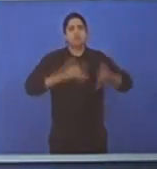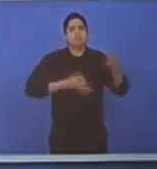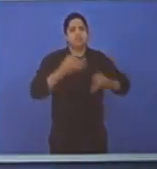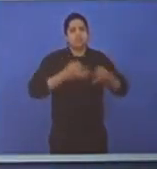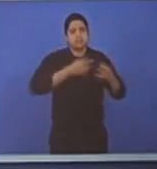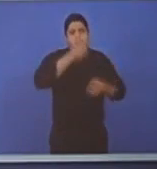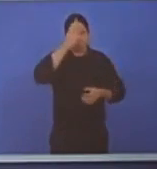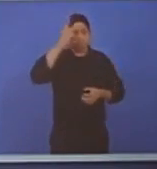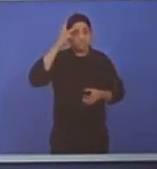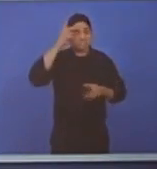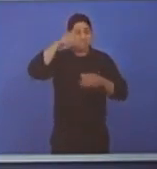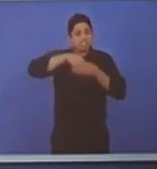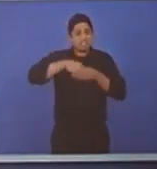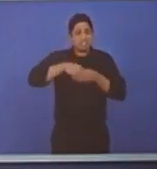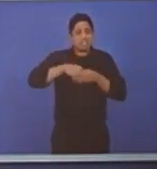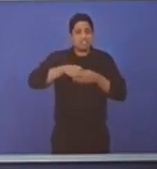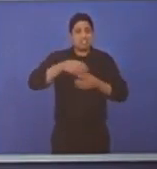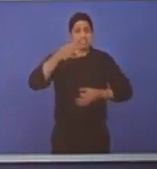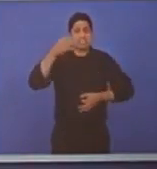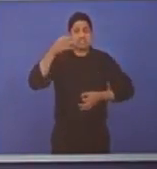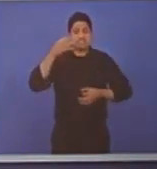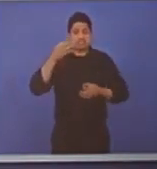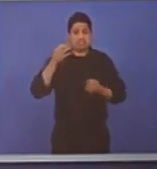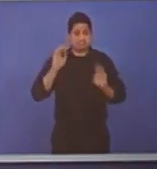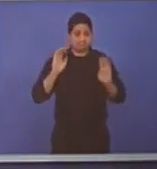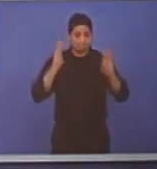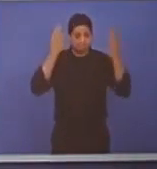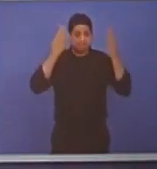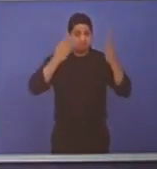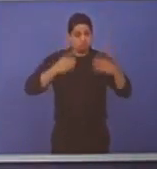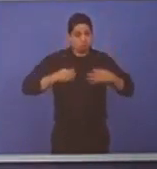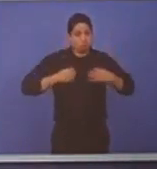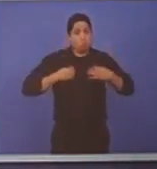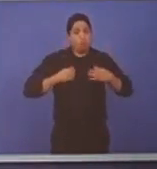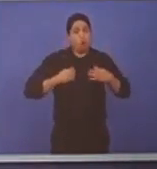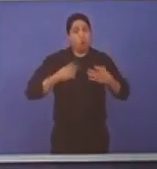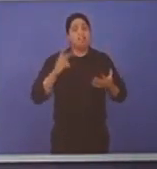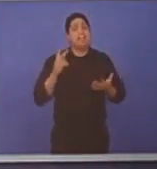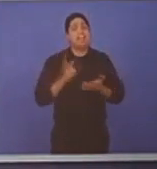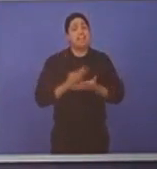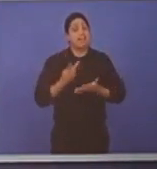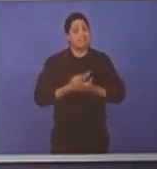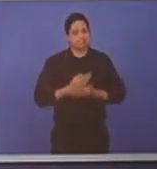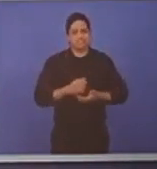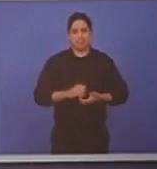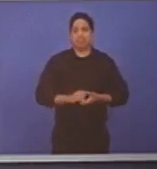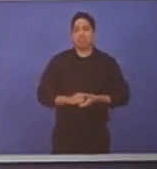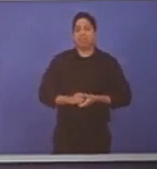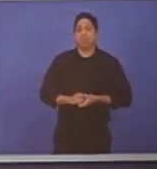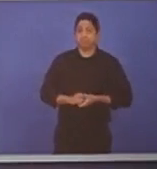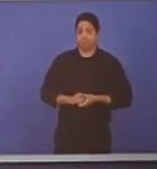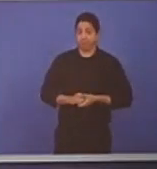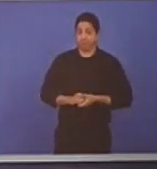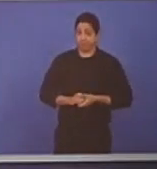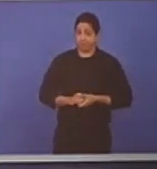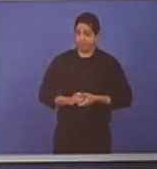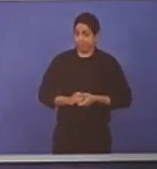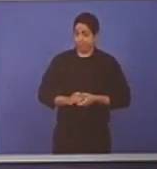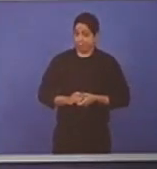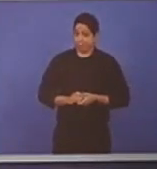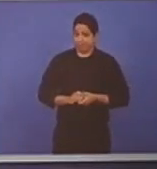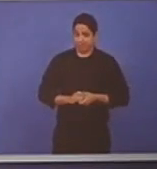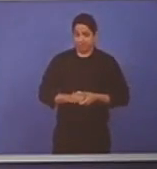How many judgments for the ones that are at the wedding with the improper garments?